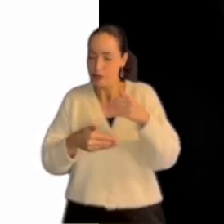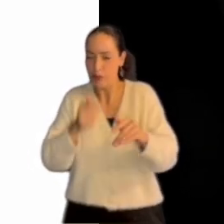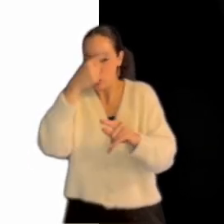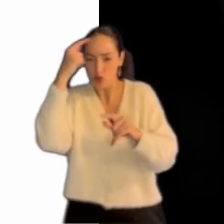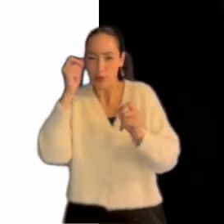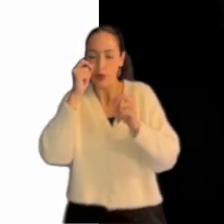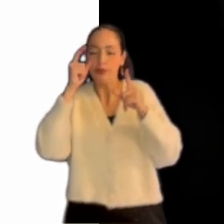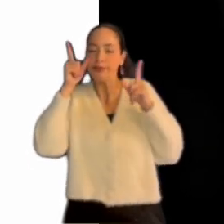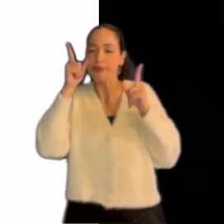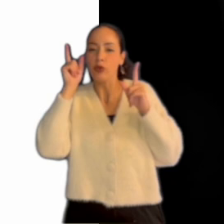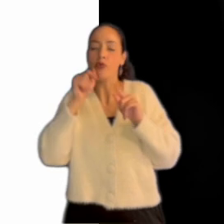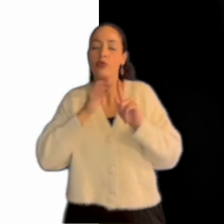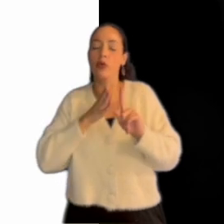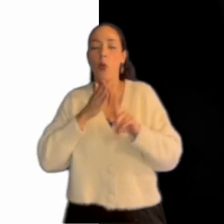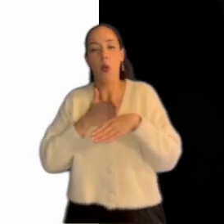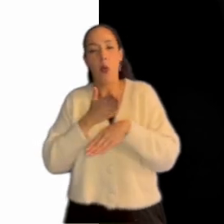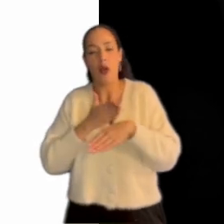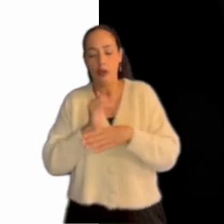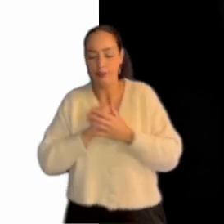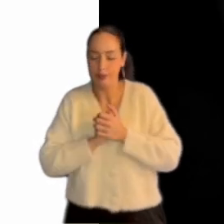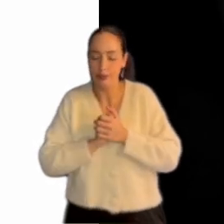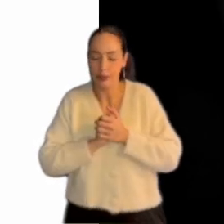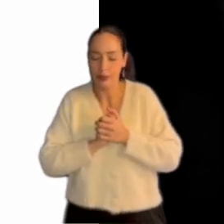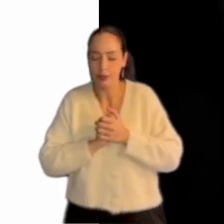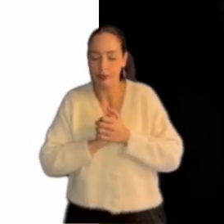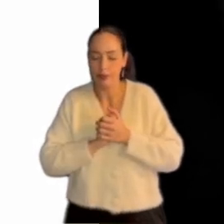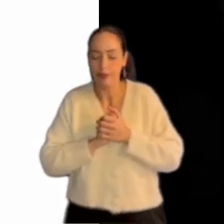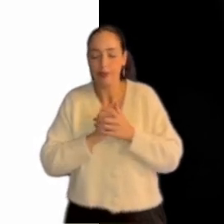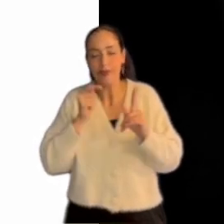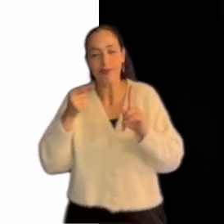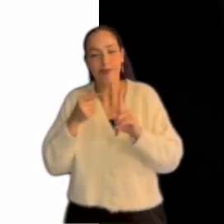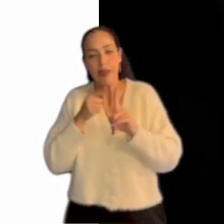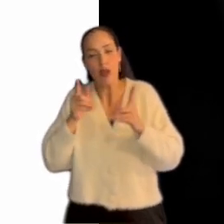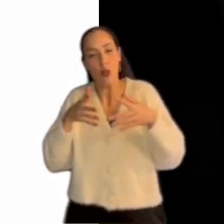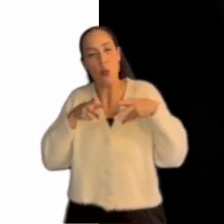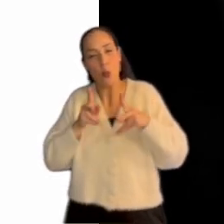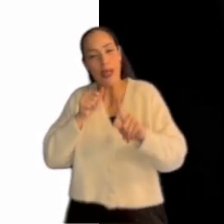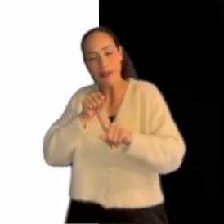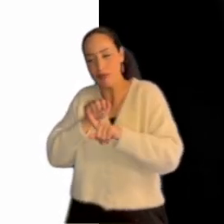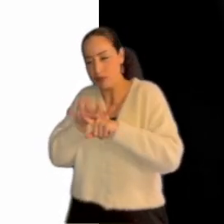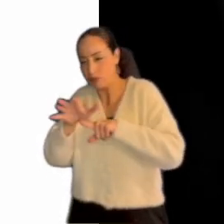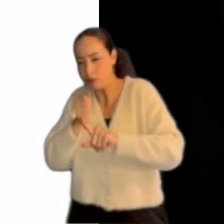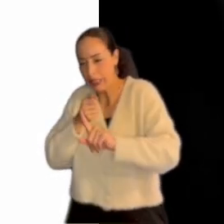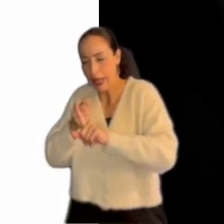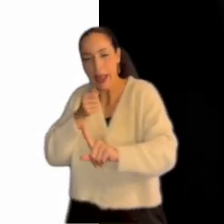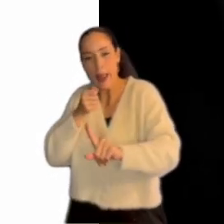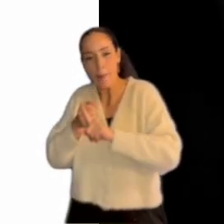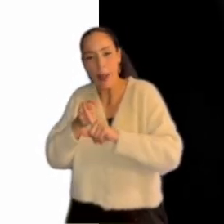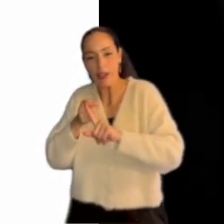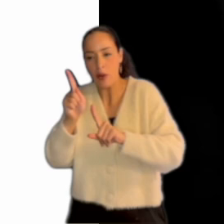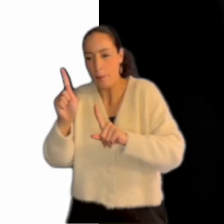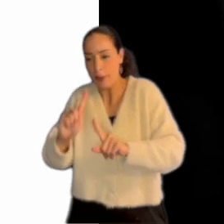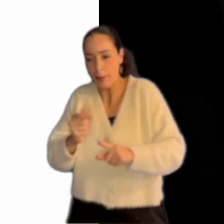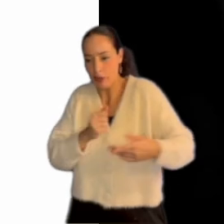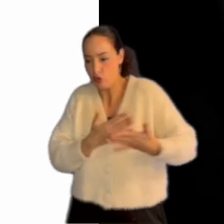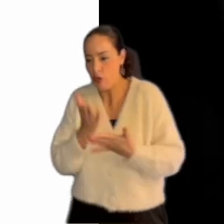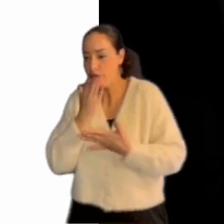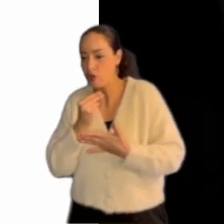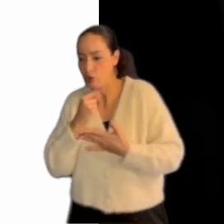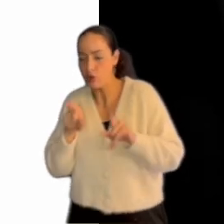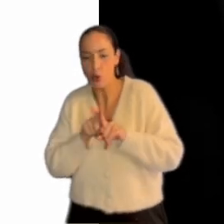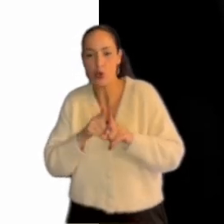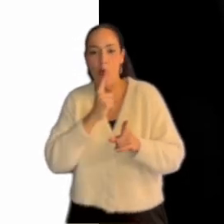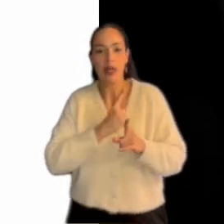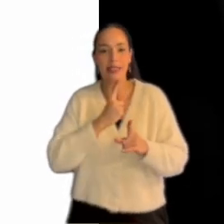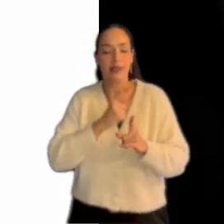shape our practice and the experiences of those we seek to support is critical at this level. With knowledge, we can create change,